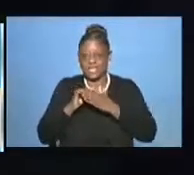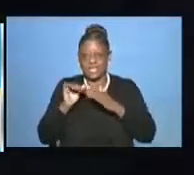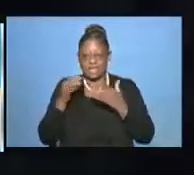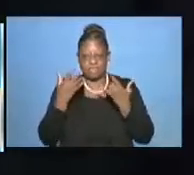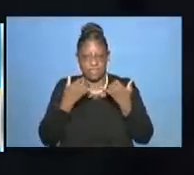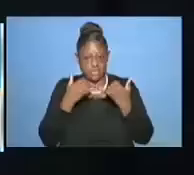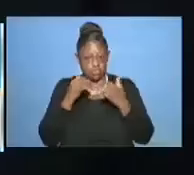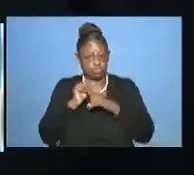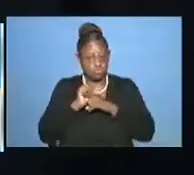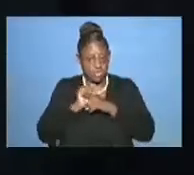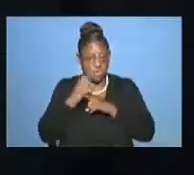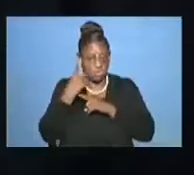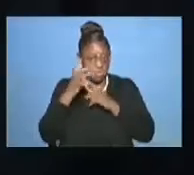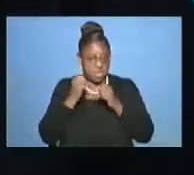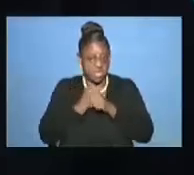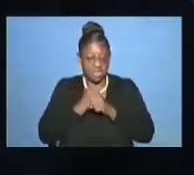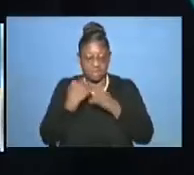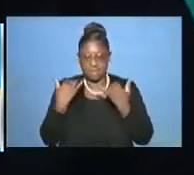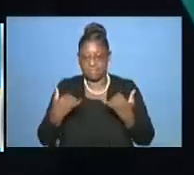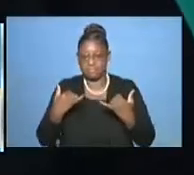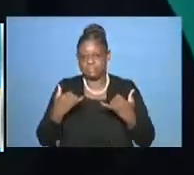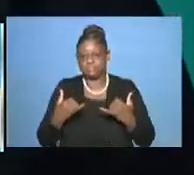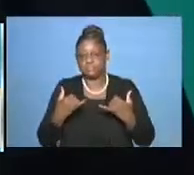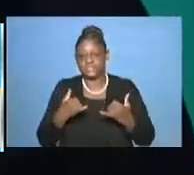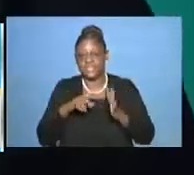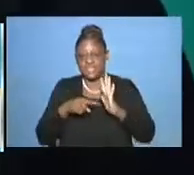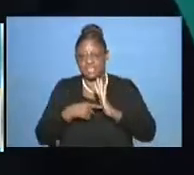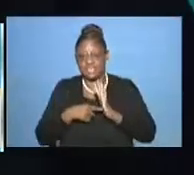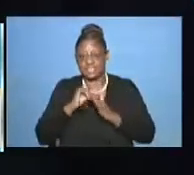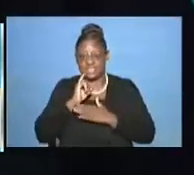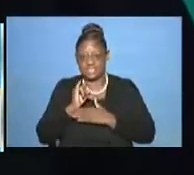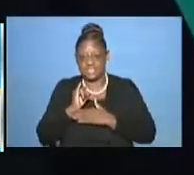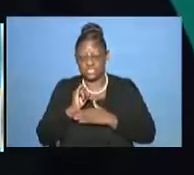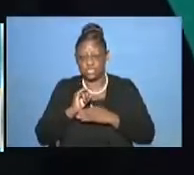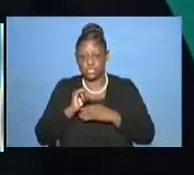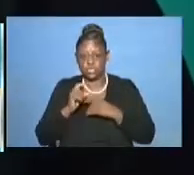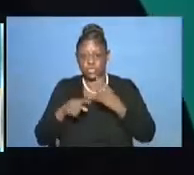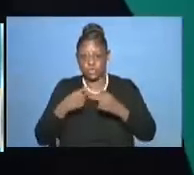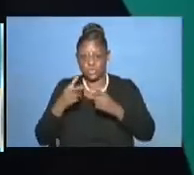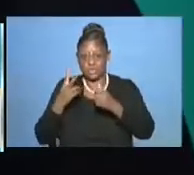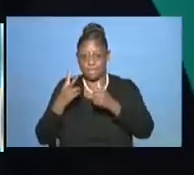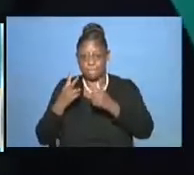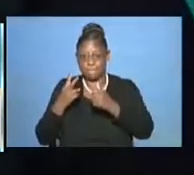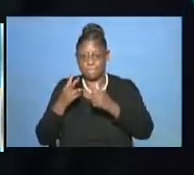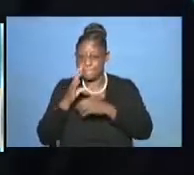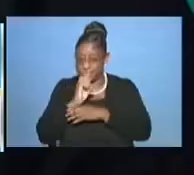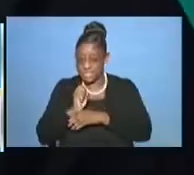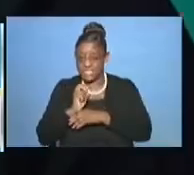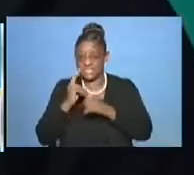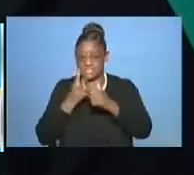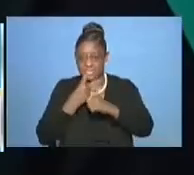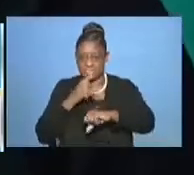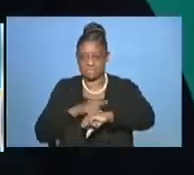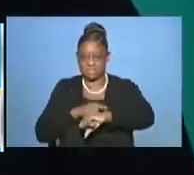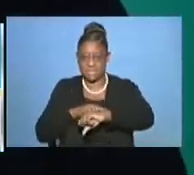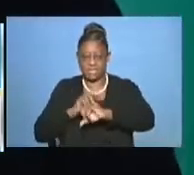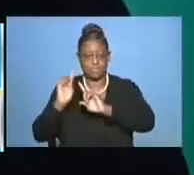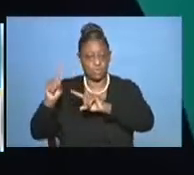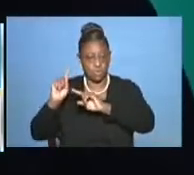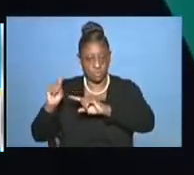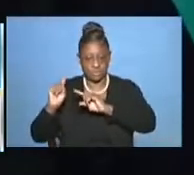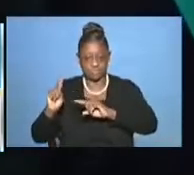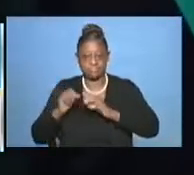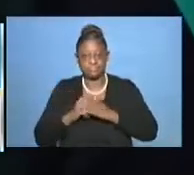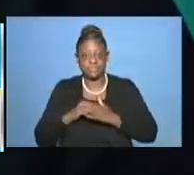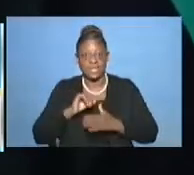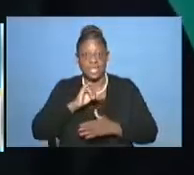Boxing Gym for about a year now. This is going to be my second event I'm going to. Hopefully,